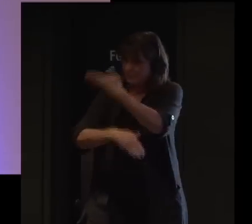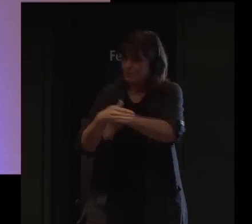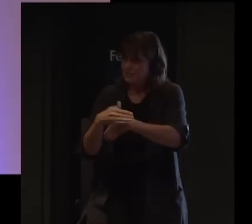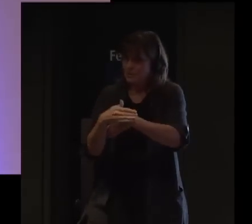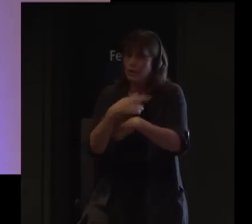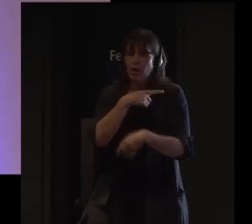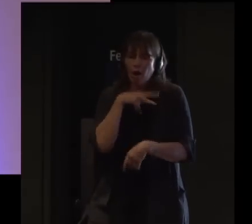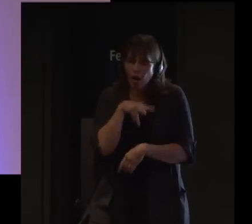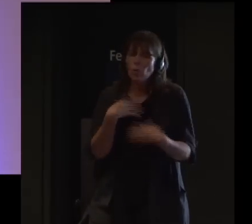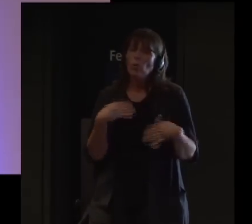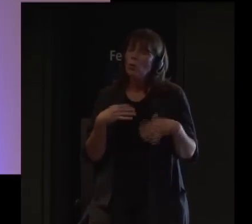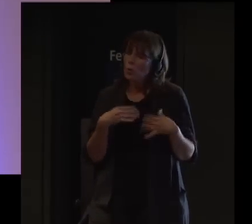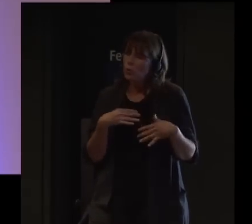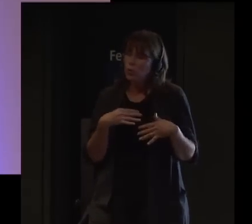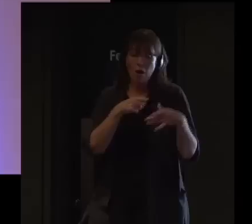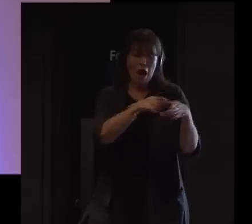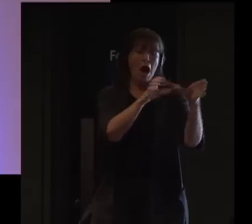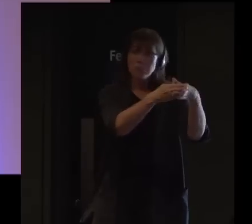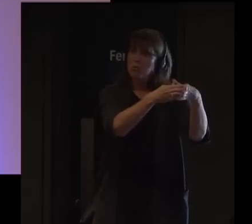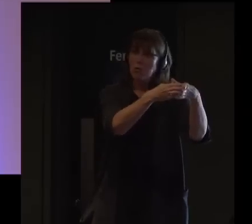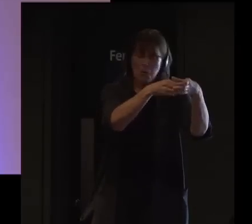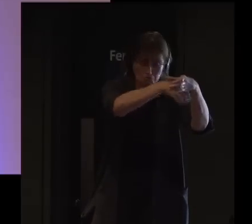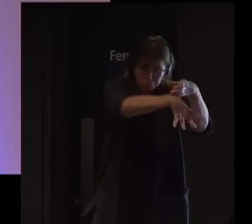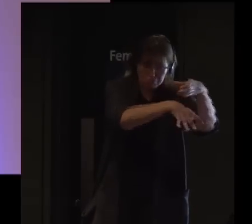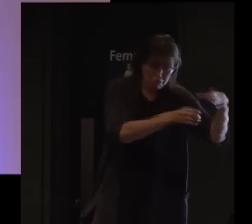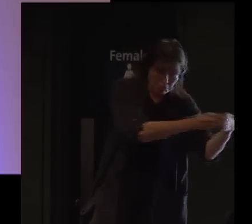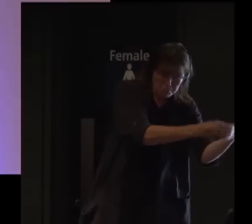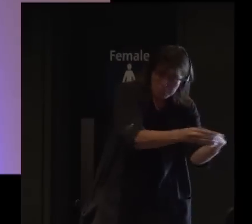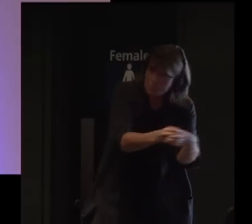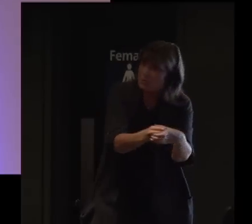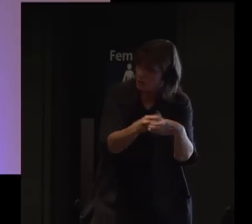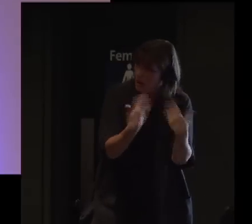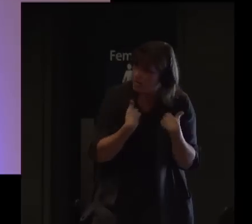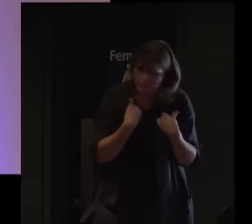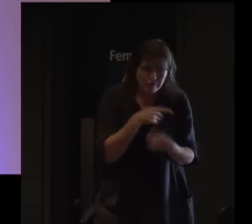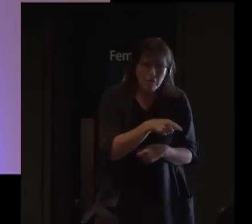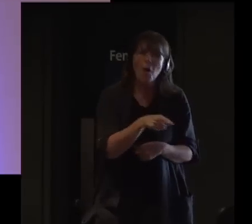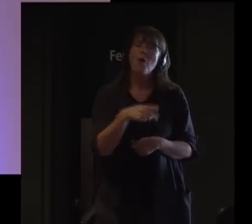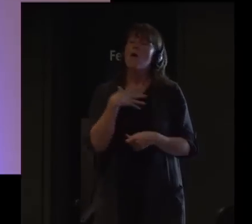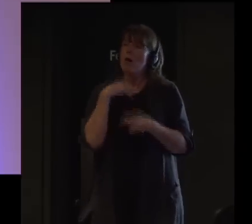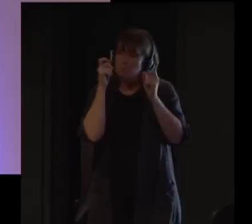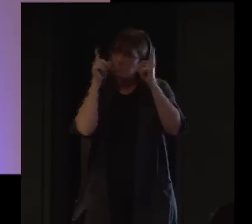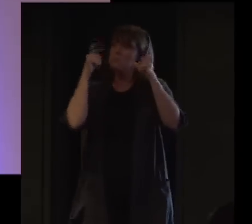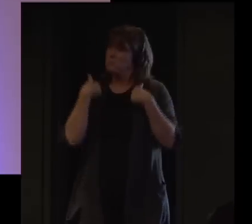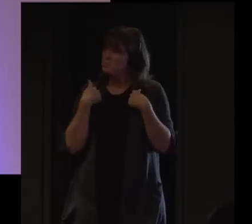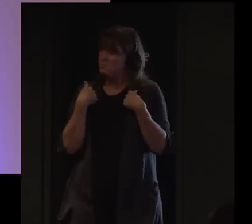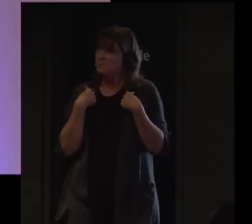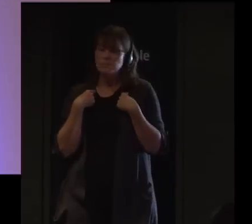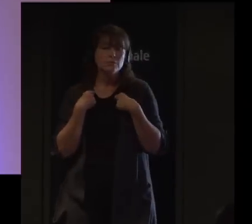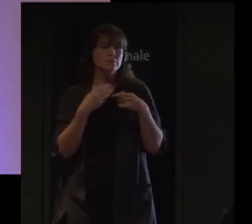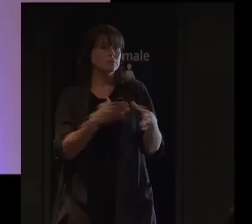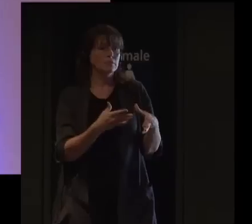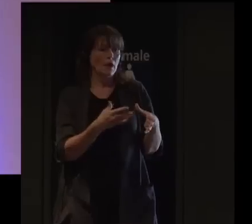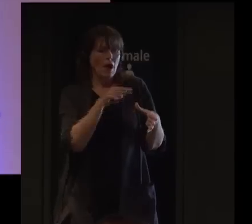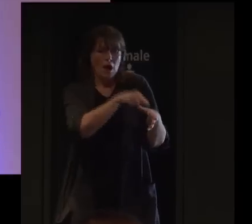categories, and there are subgroups in the world of people with disabilities. And some are